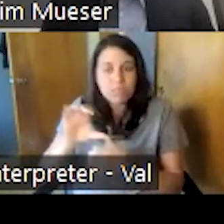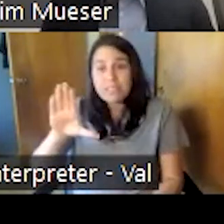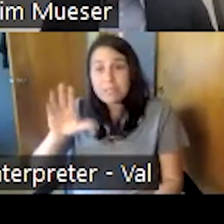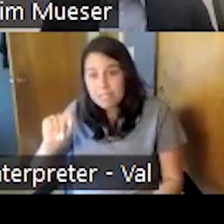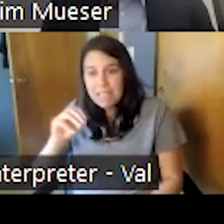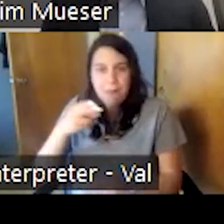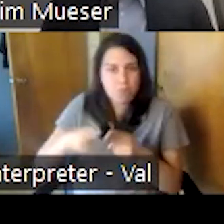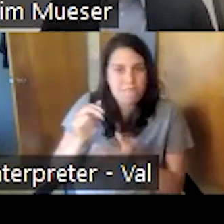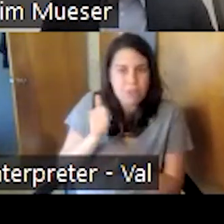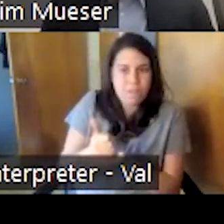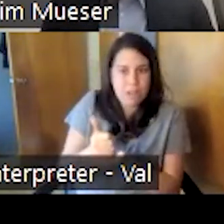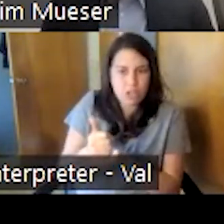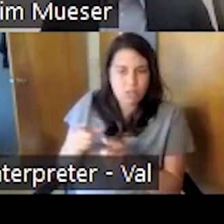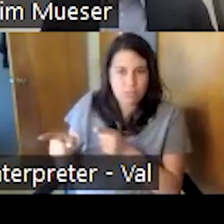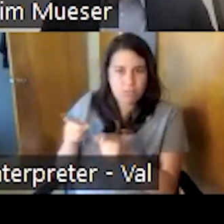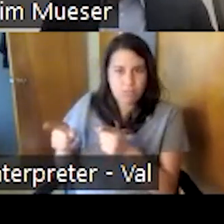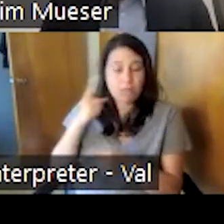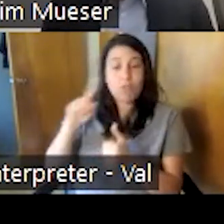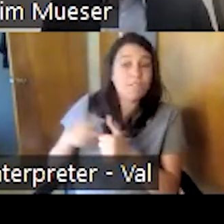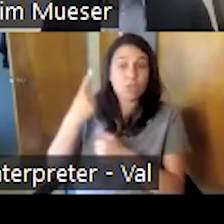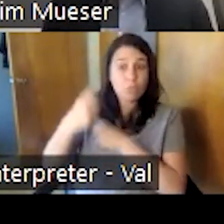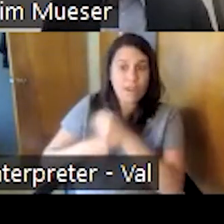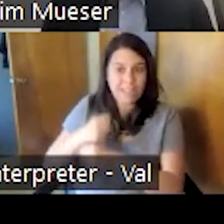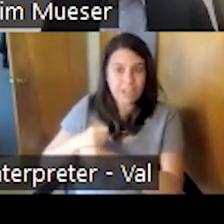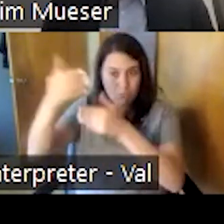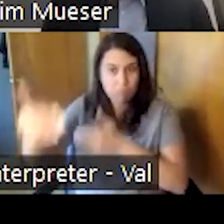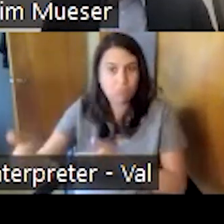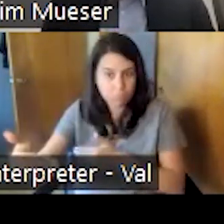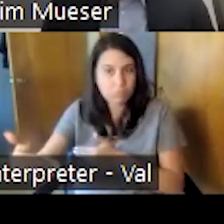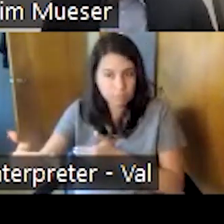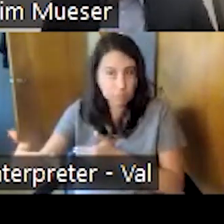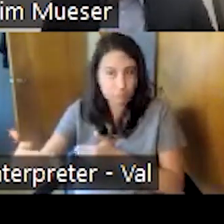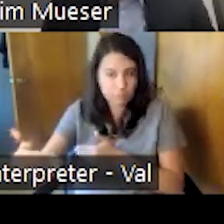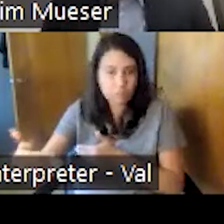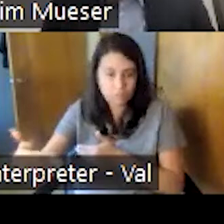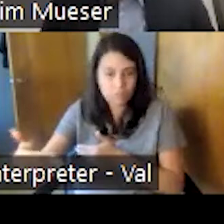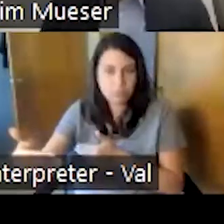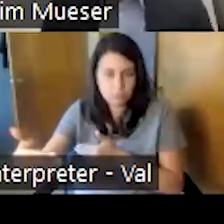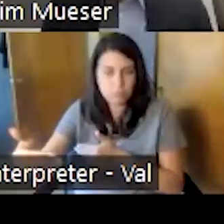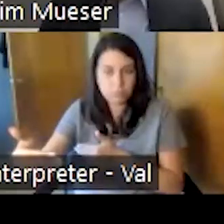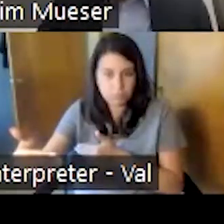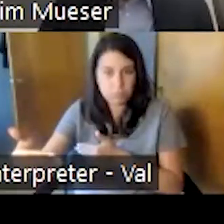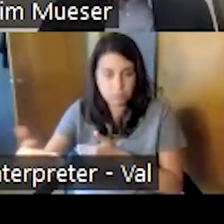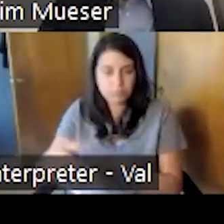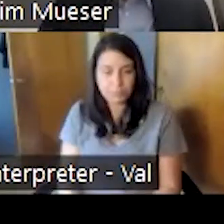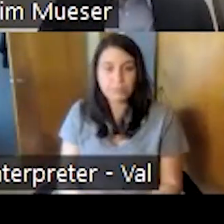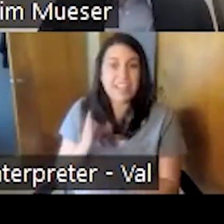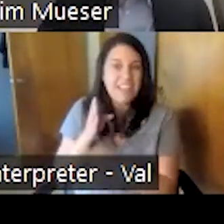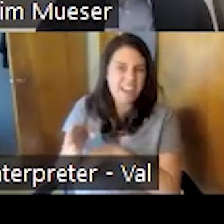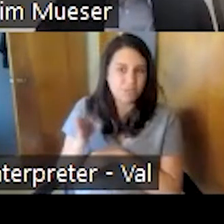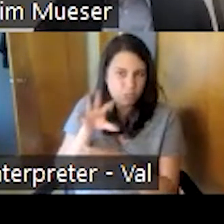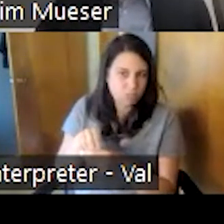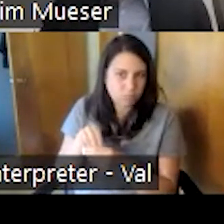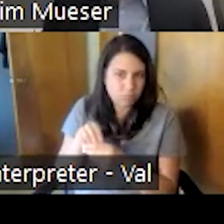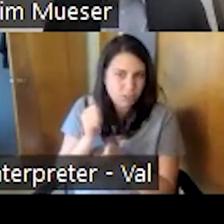in the first 12 months of service utilization following participation in the trial. And then when we